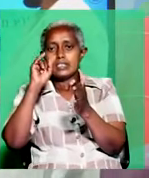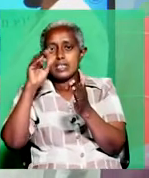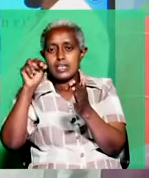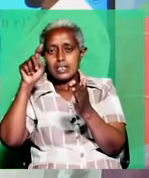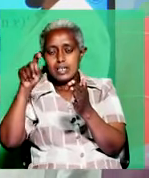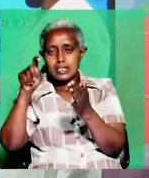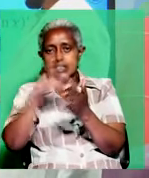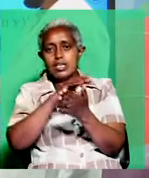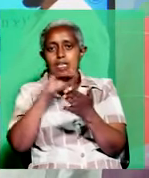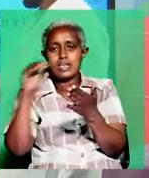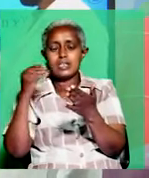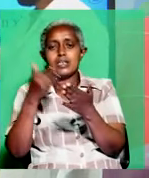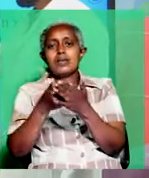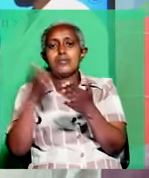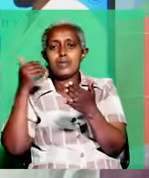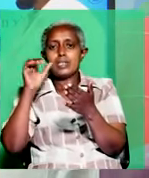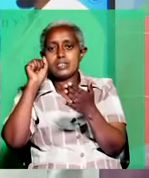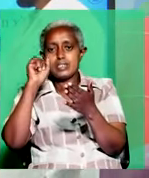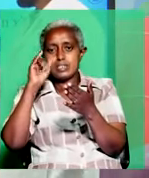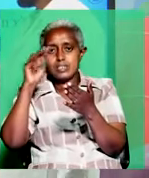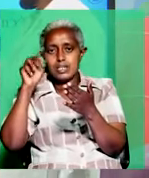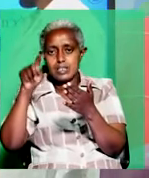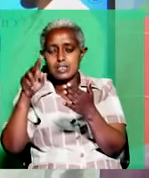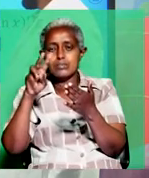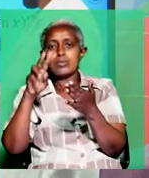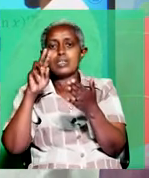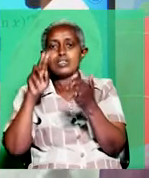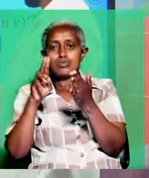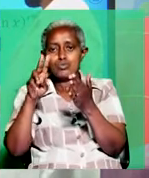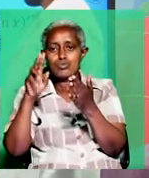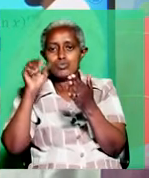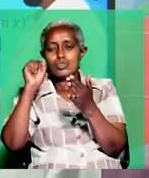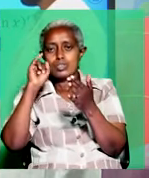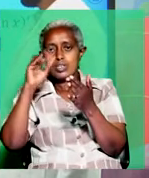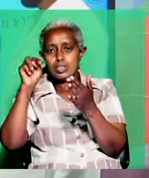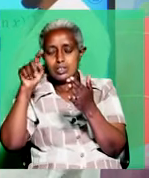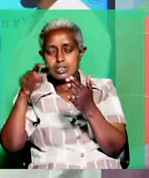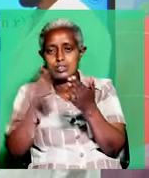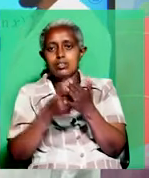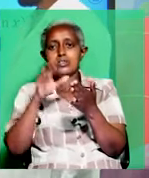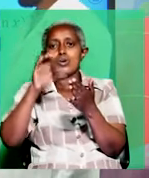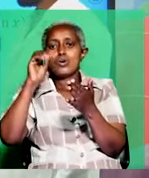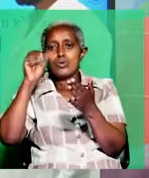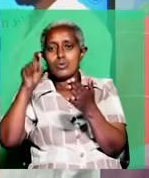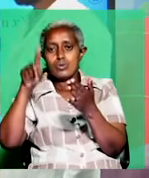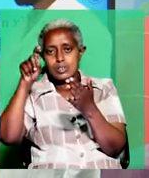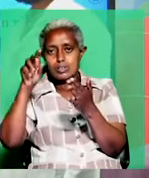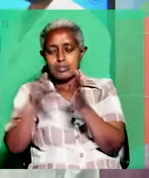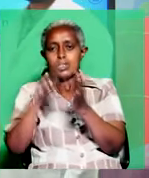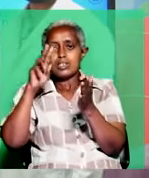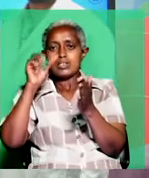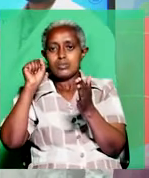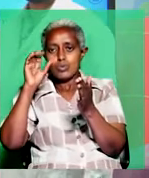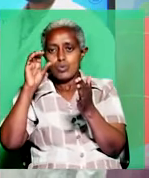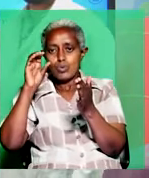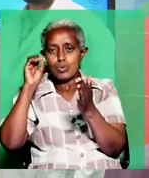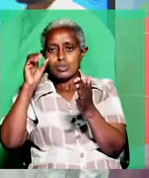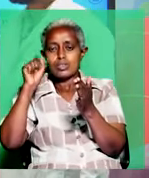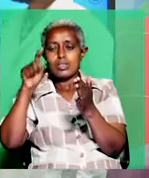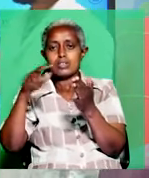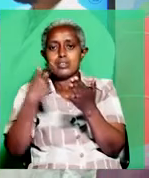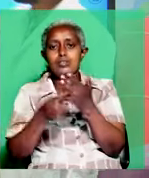and minus sin x you will have this minus 2x, minus times x cos x is minus x cos x. So this will be the